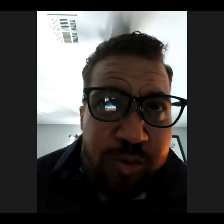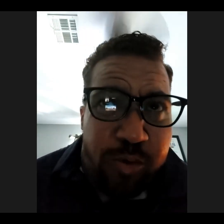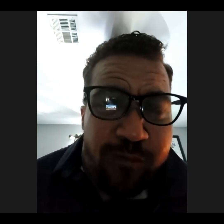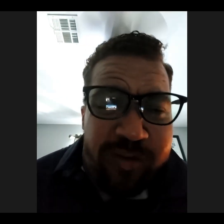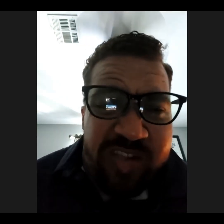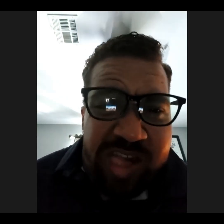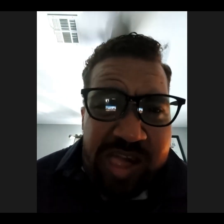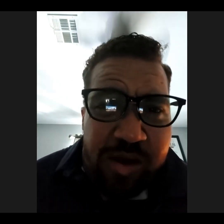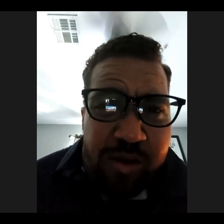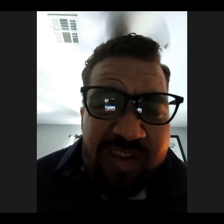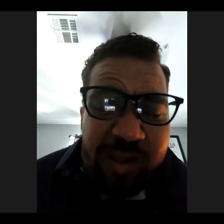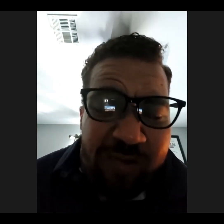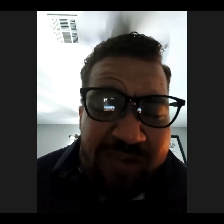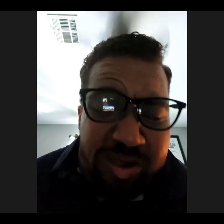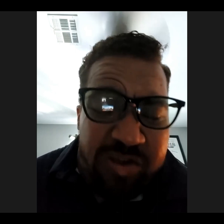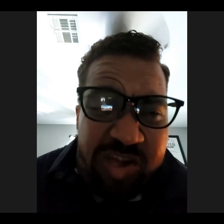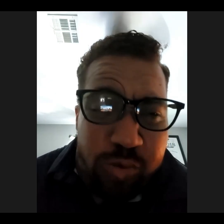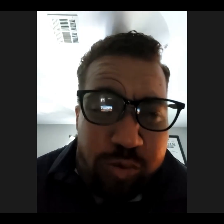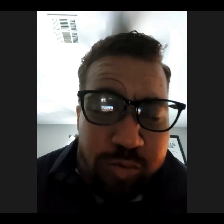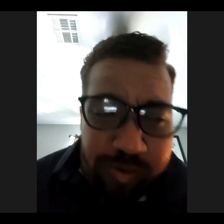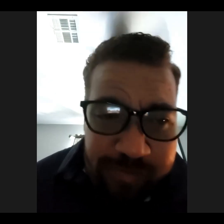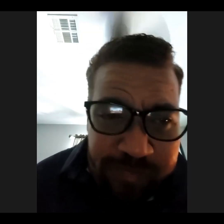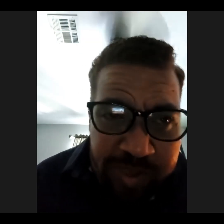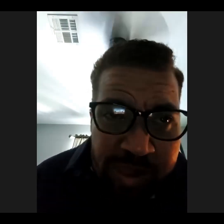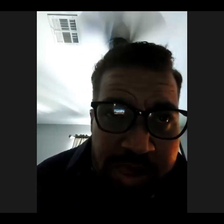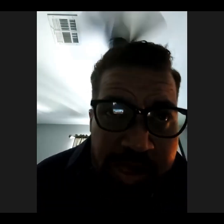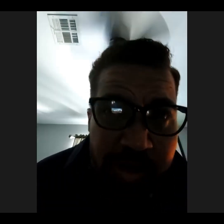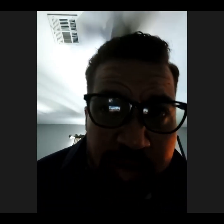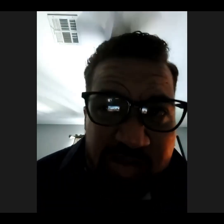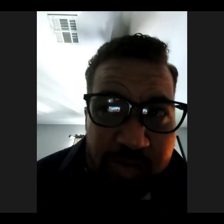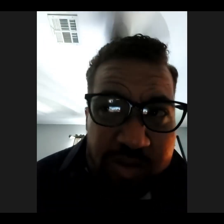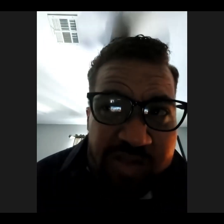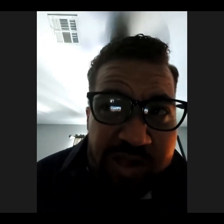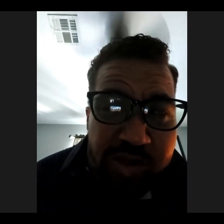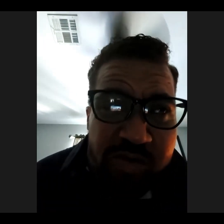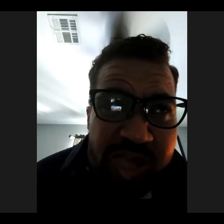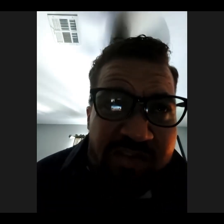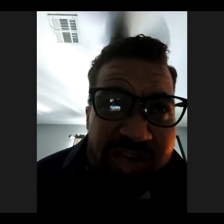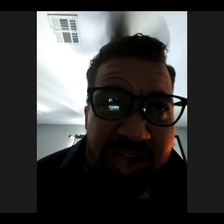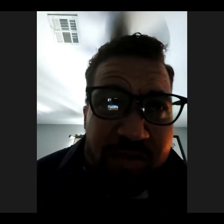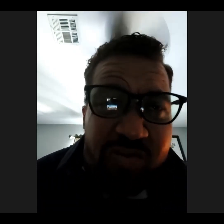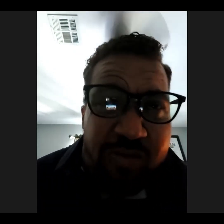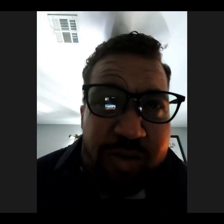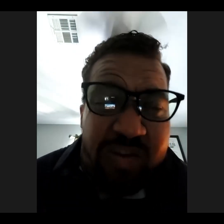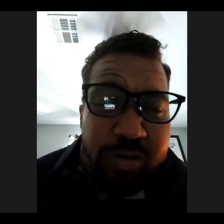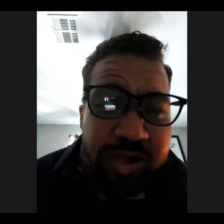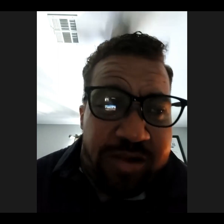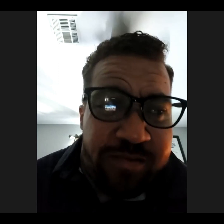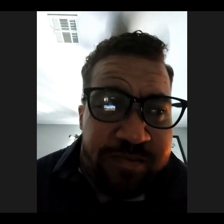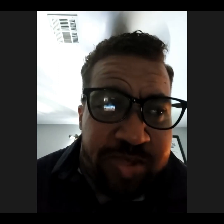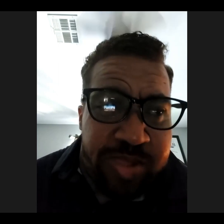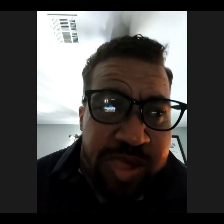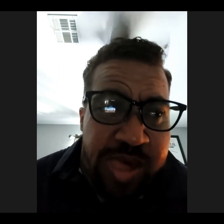they were overseeing a self-advocacy group, which was the Youth Action Council of